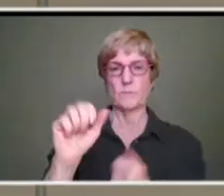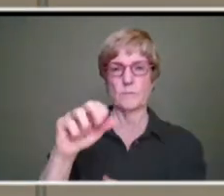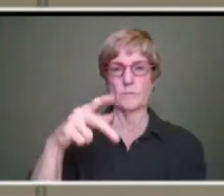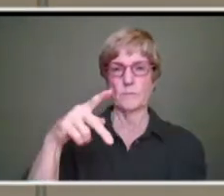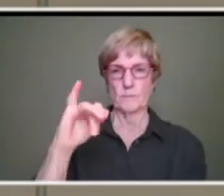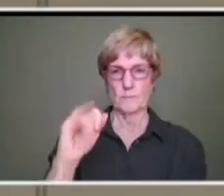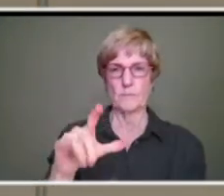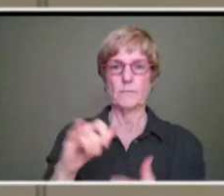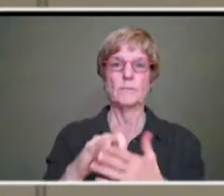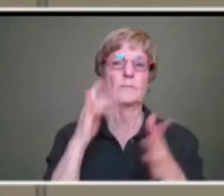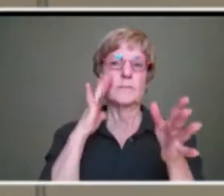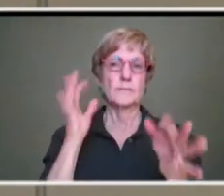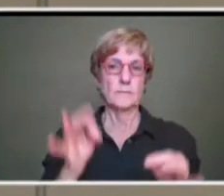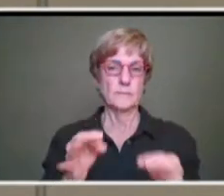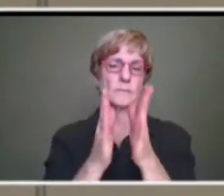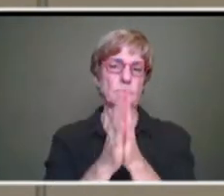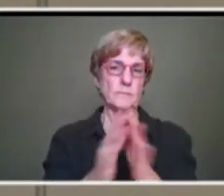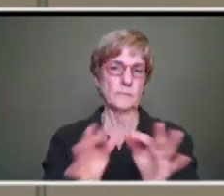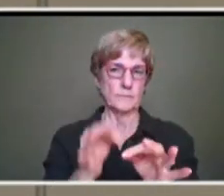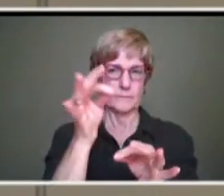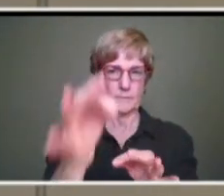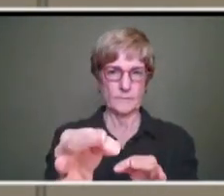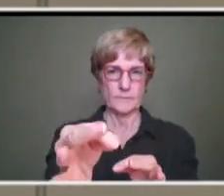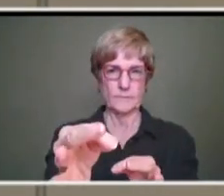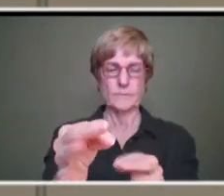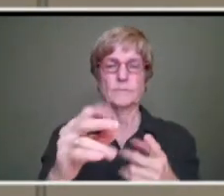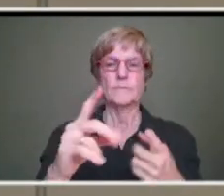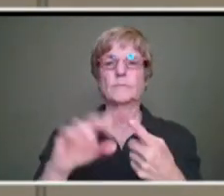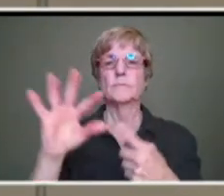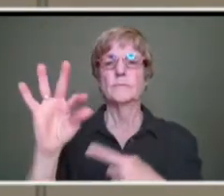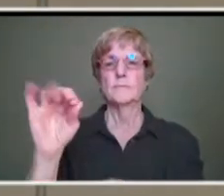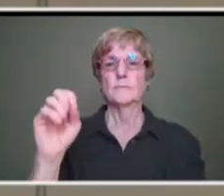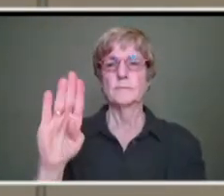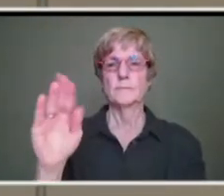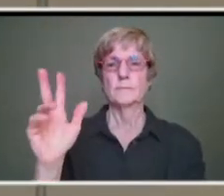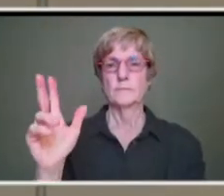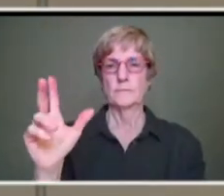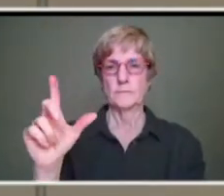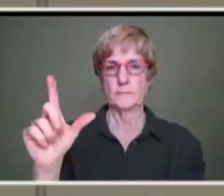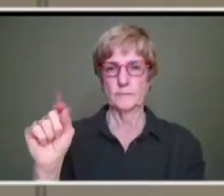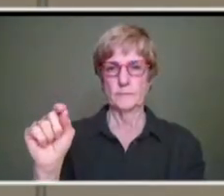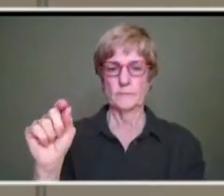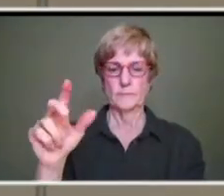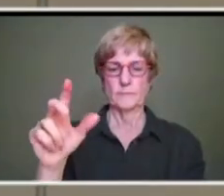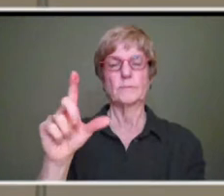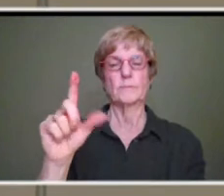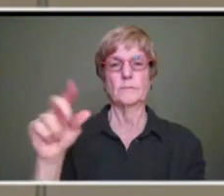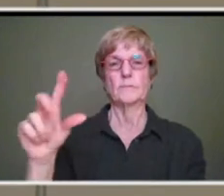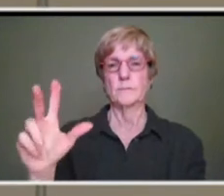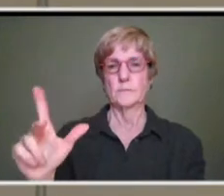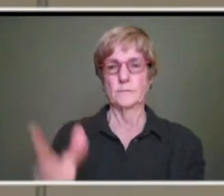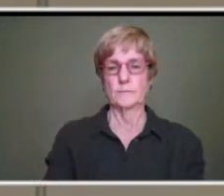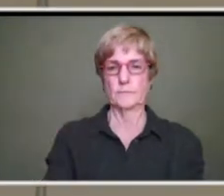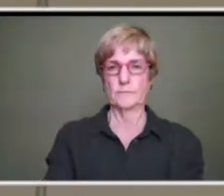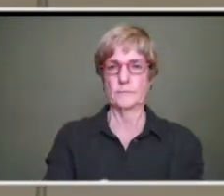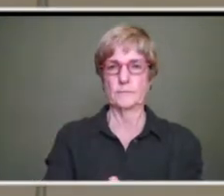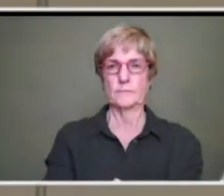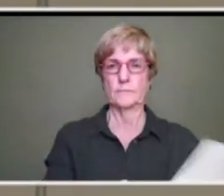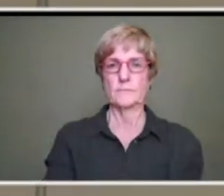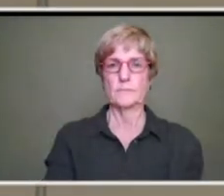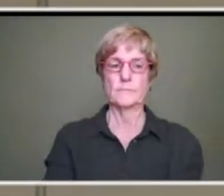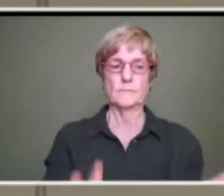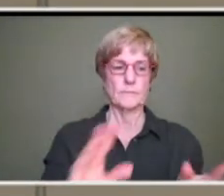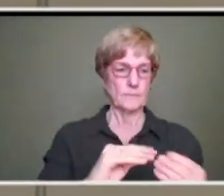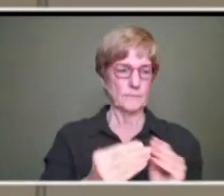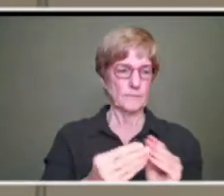decision that is requesting to be deferred until February twenty twentieth twenty twenty three item number nine